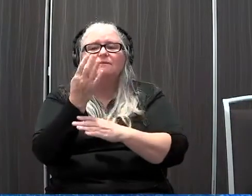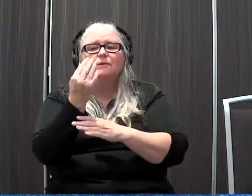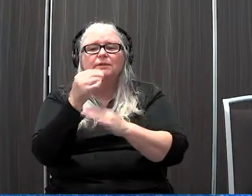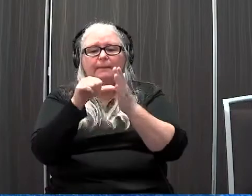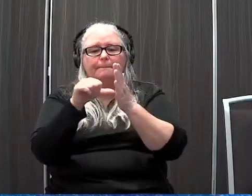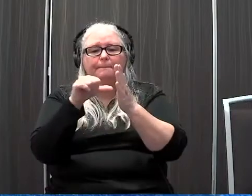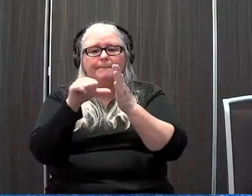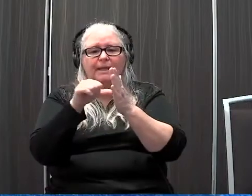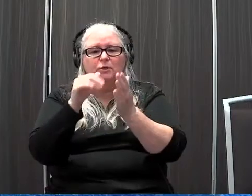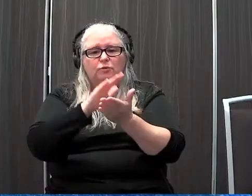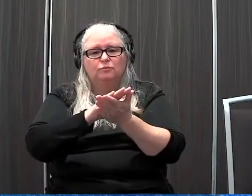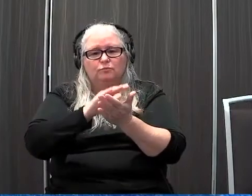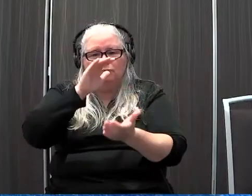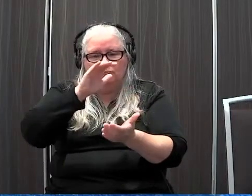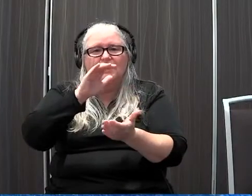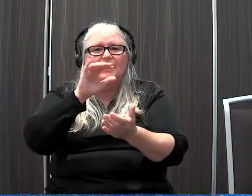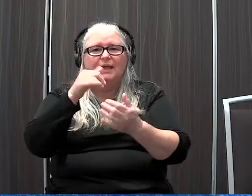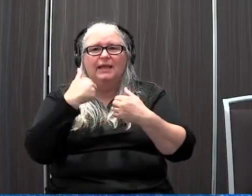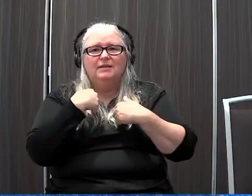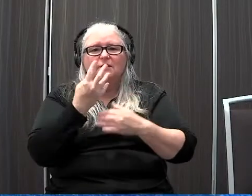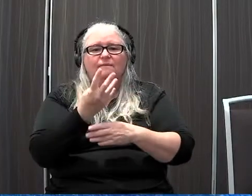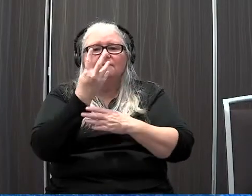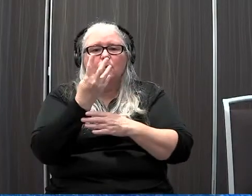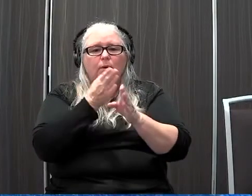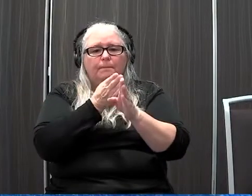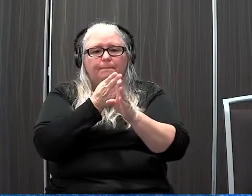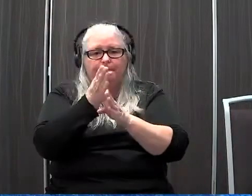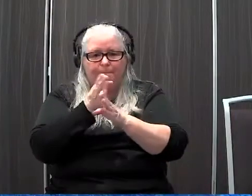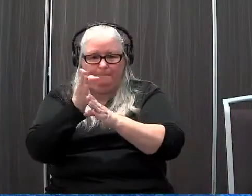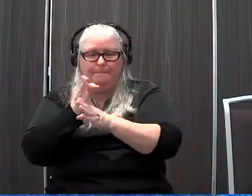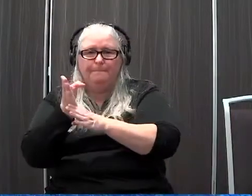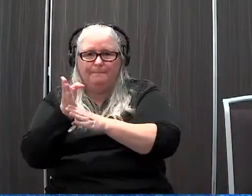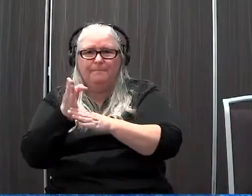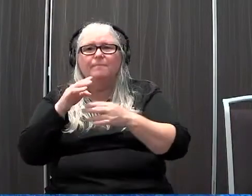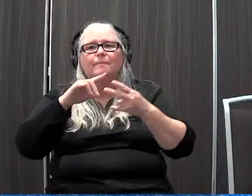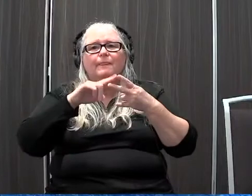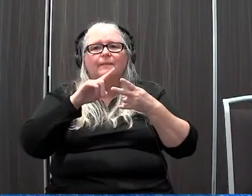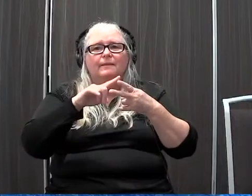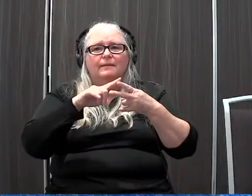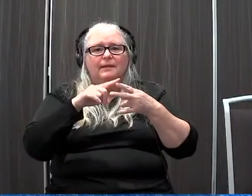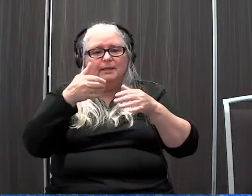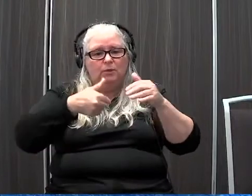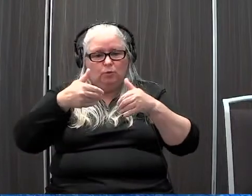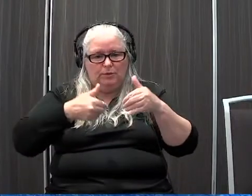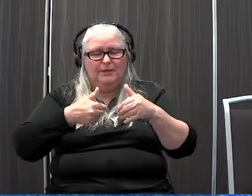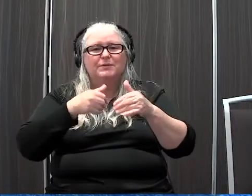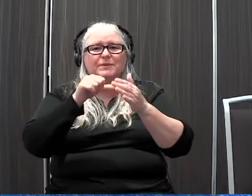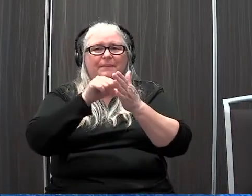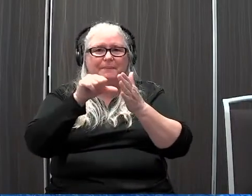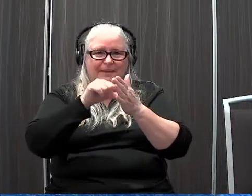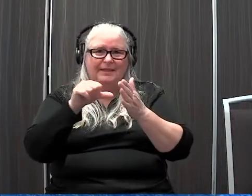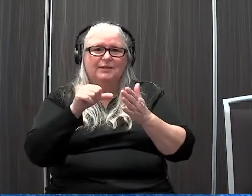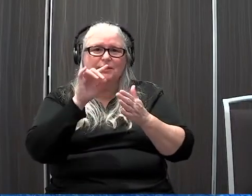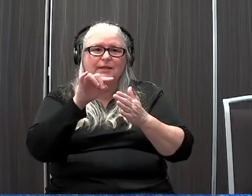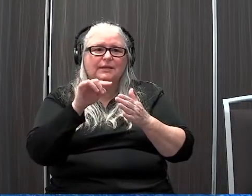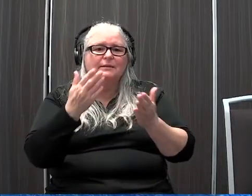document which consists of 4 main sections. The first is an introductory page, and this provides an overview